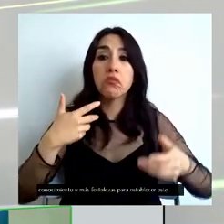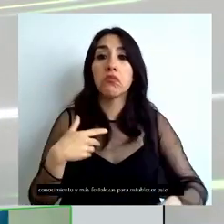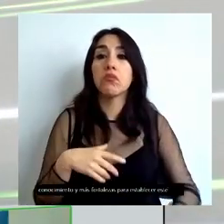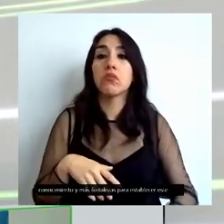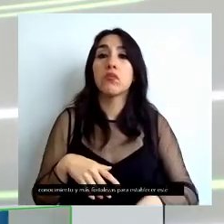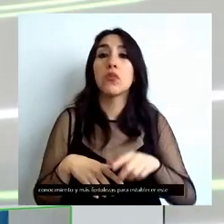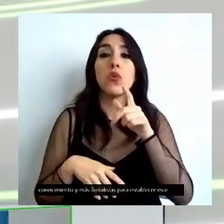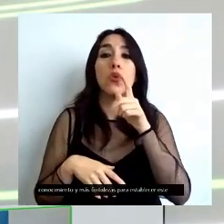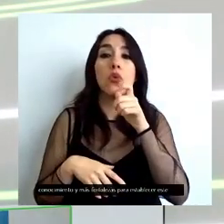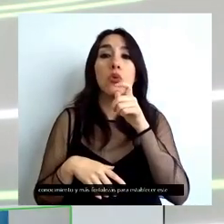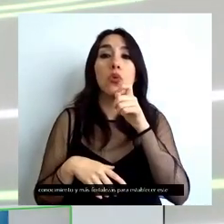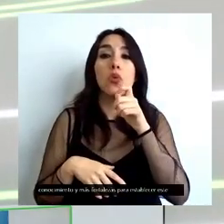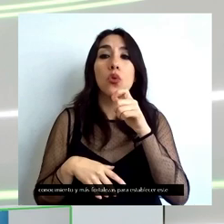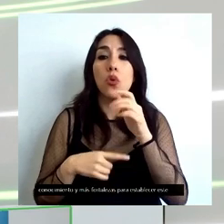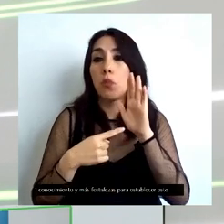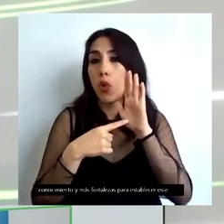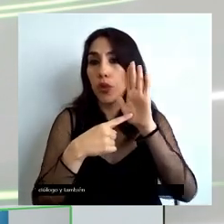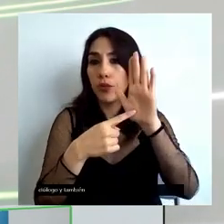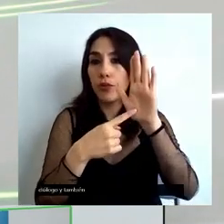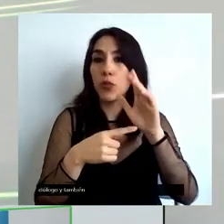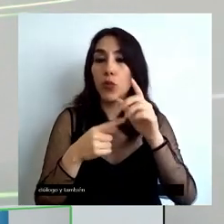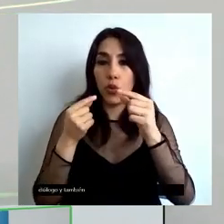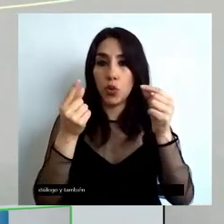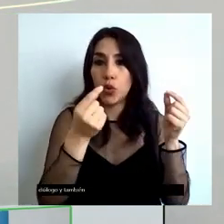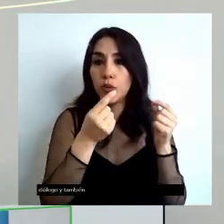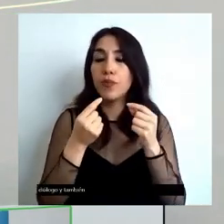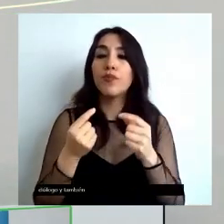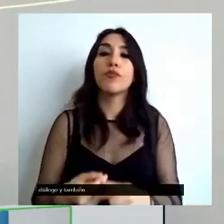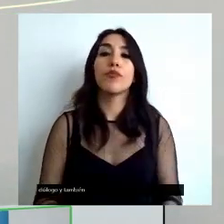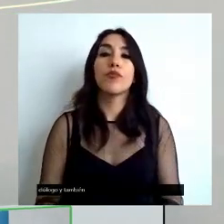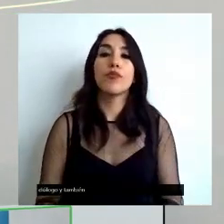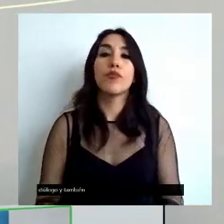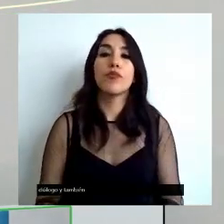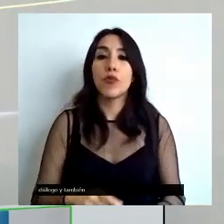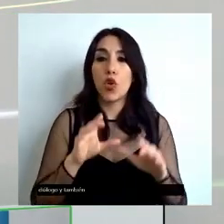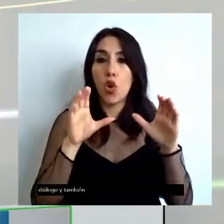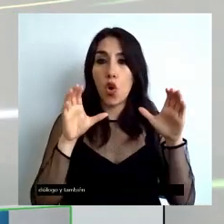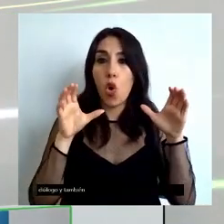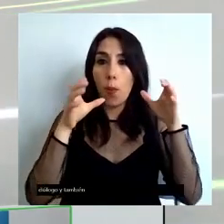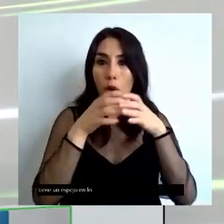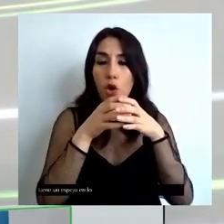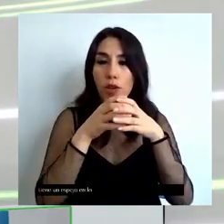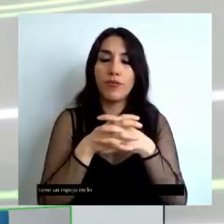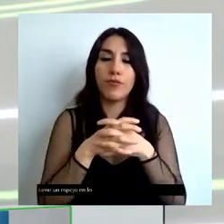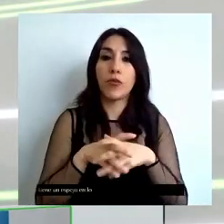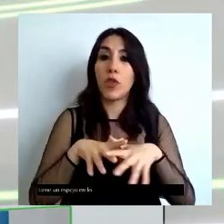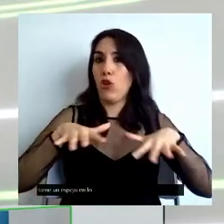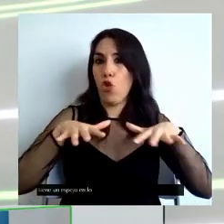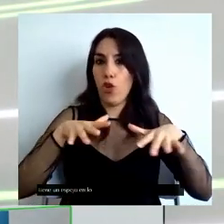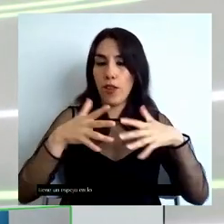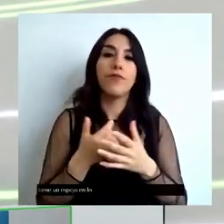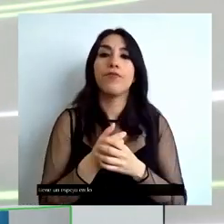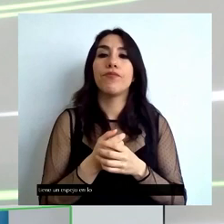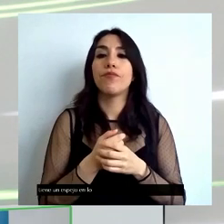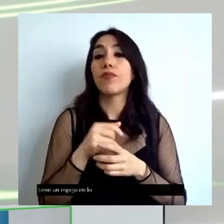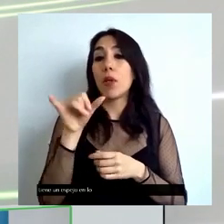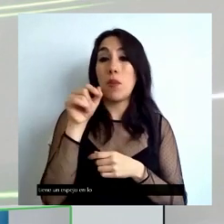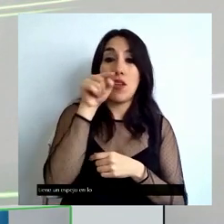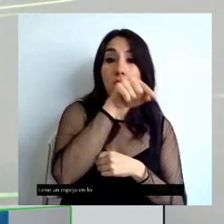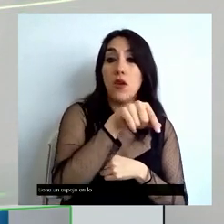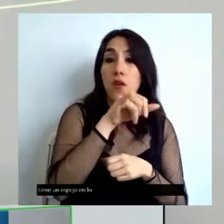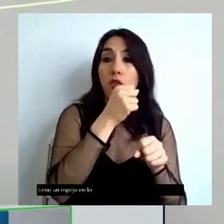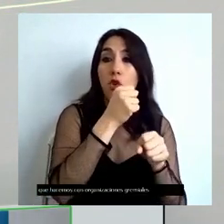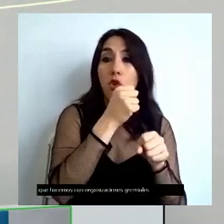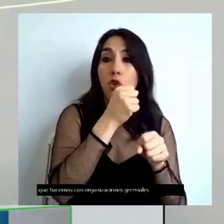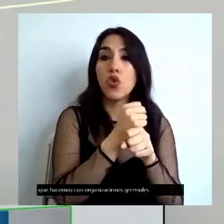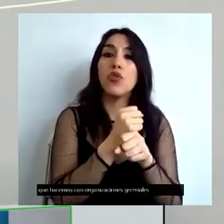That obviously is reflected in what we are doing with the employers, the same work that we